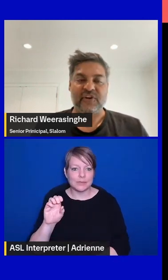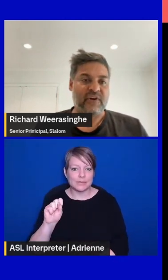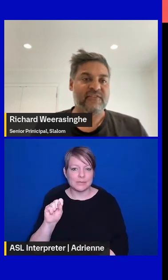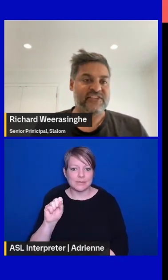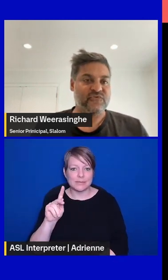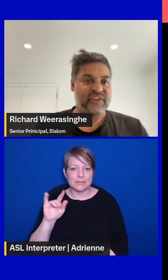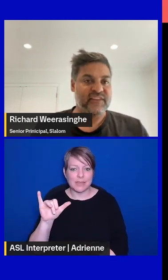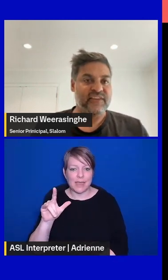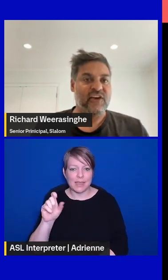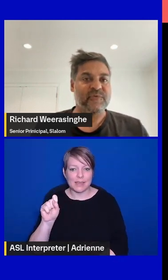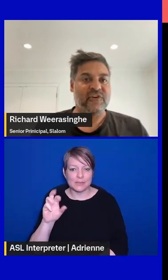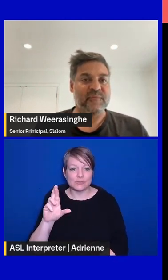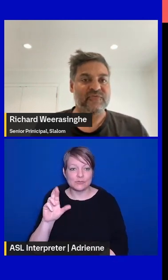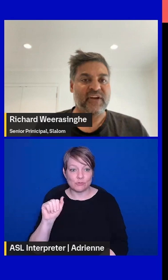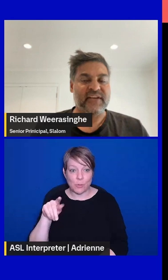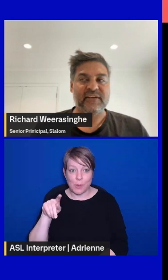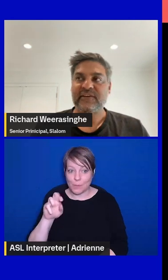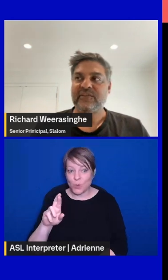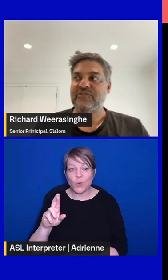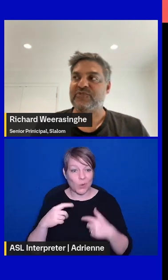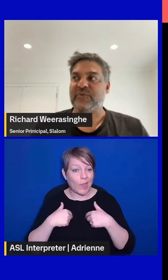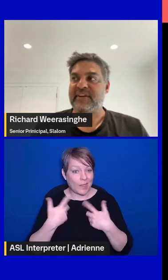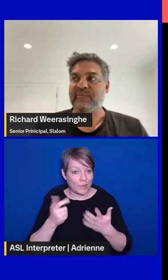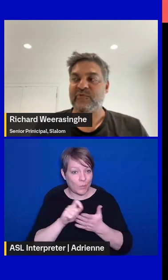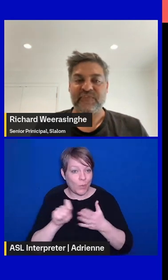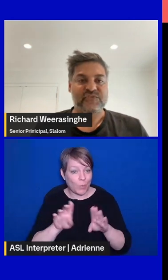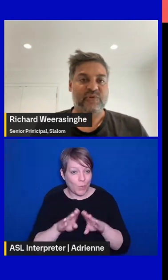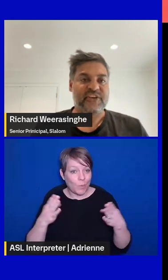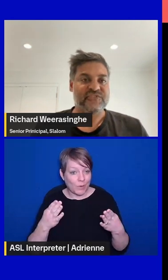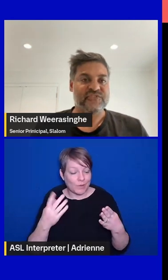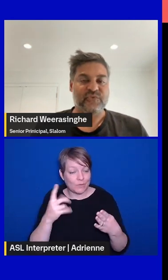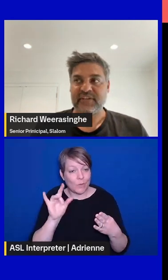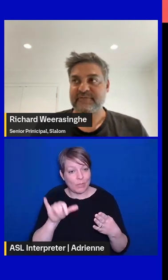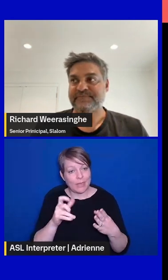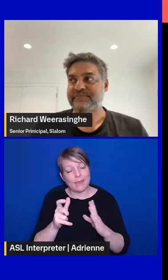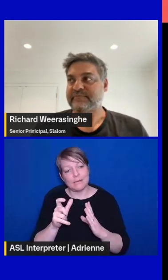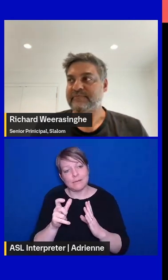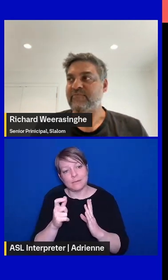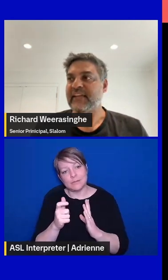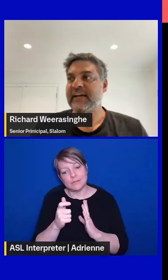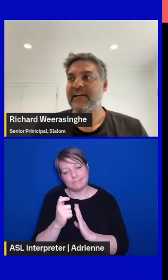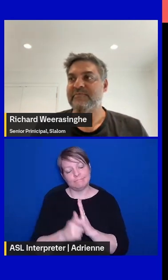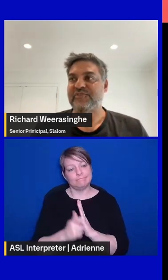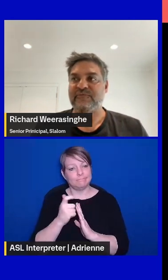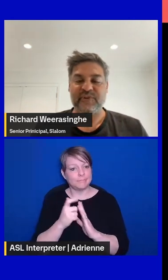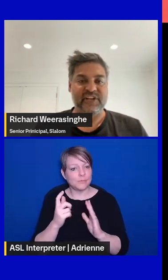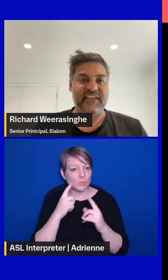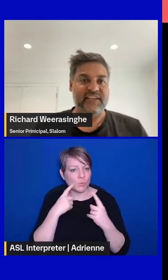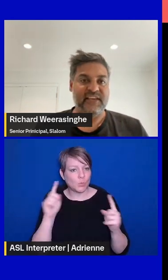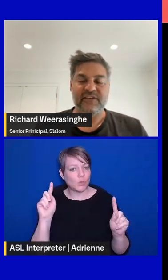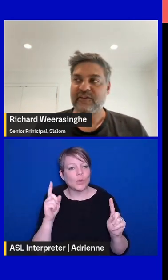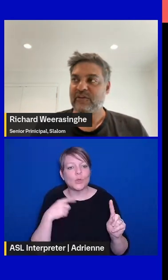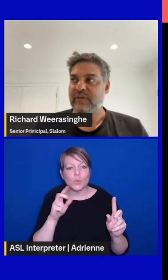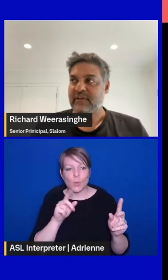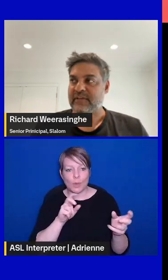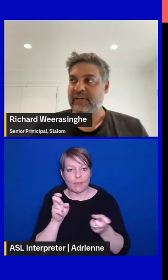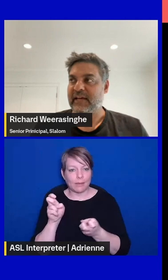Skyscraper, so I've actually written the OpenAI provider to enable this automation to work. So I've put a link in